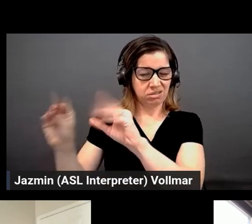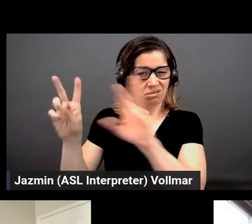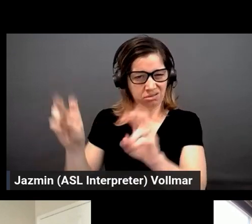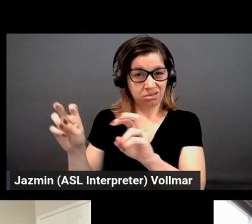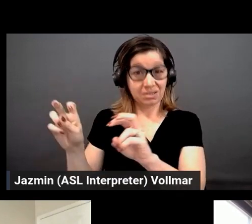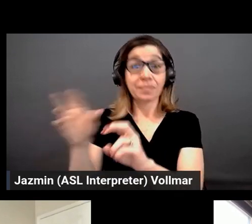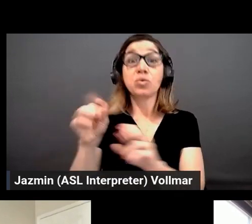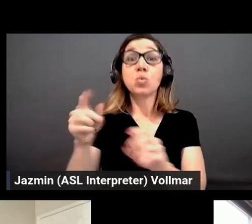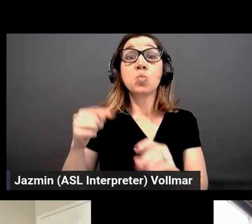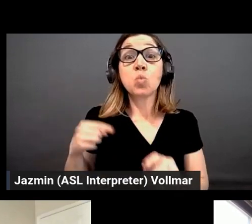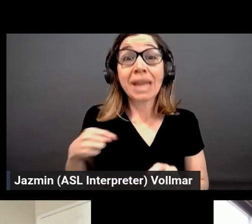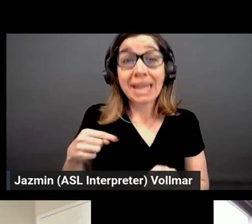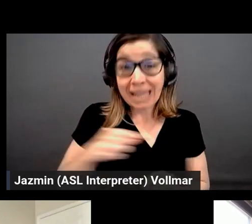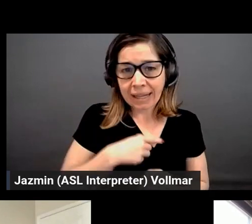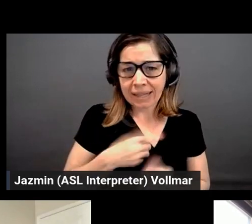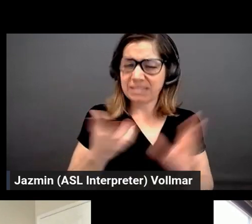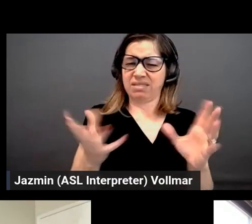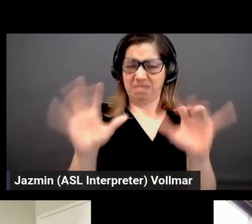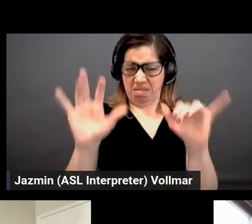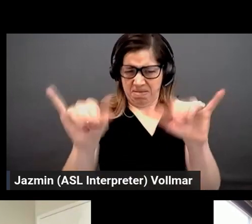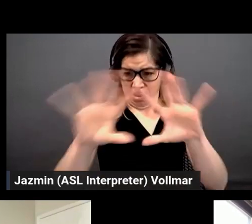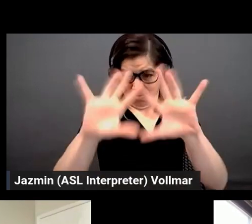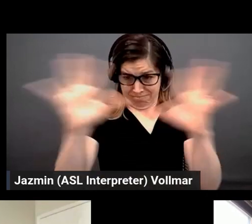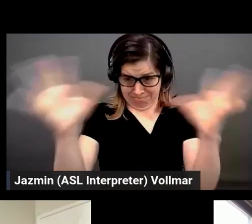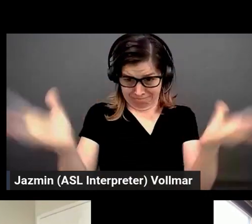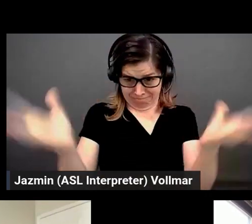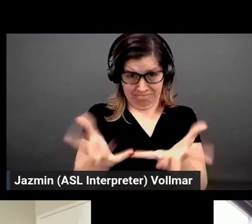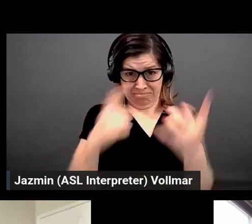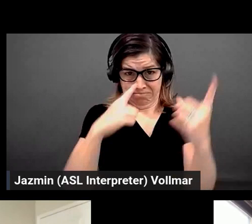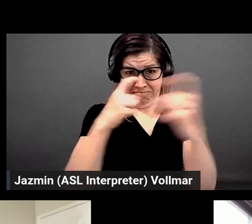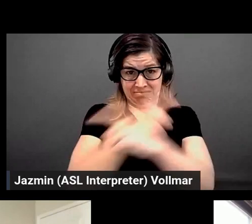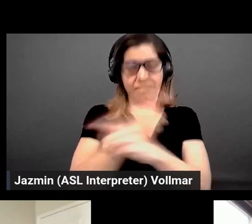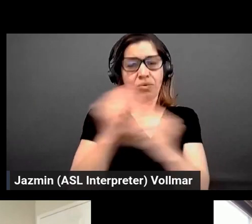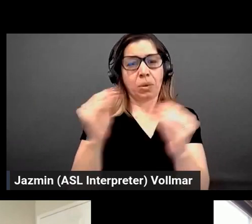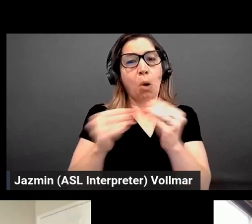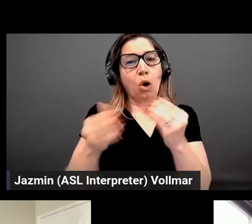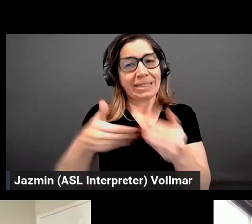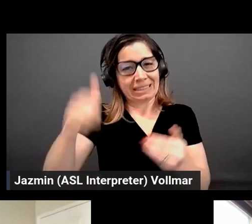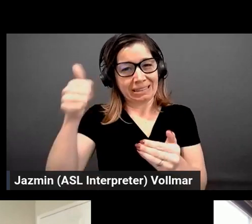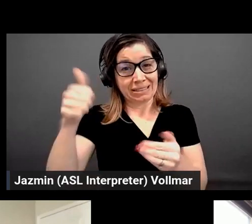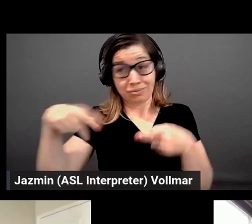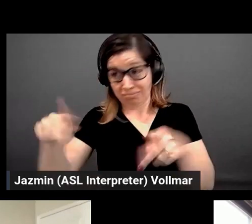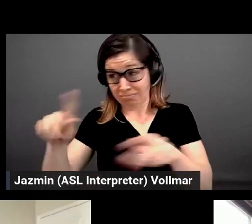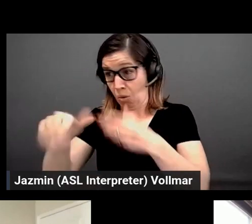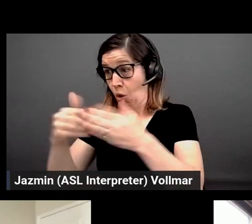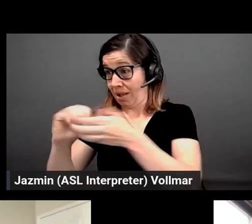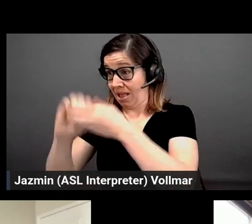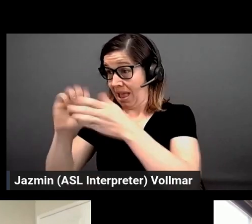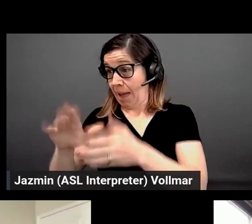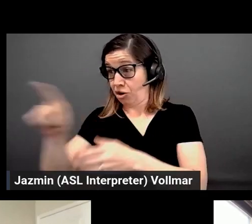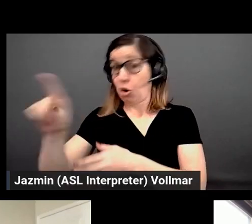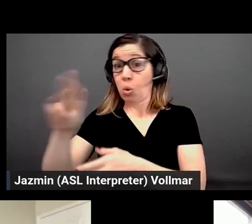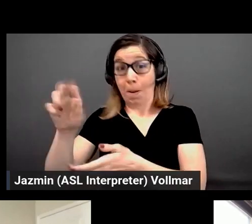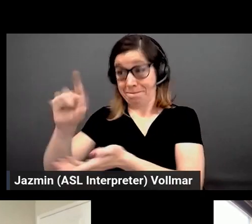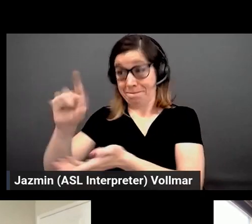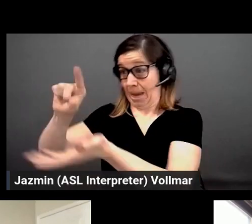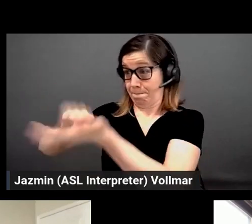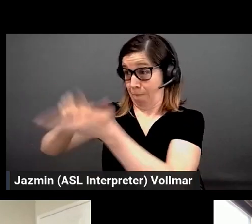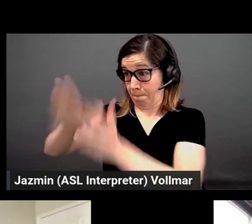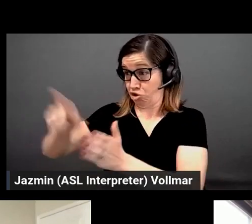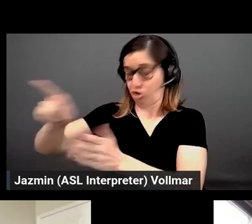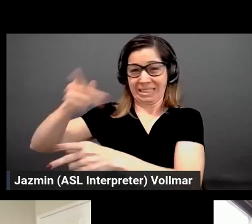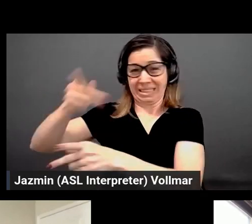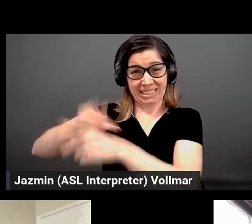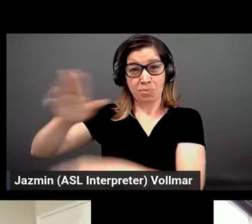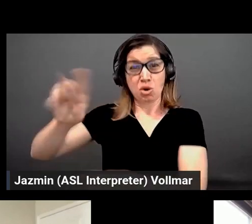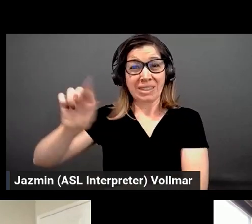that easier. So allowing all collaborators, so in this case, the media publisher and the brand, keep your data in your own respective